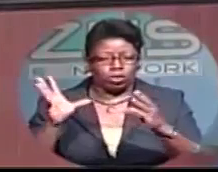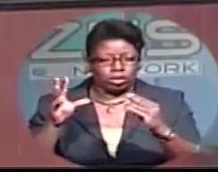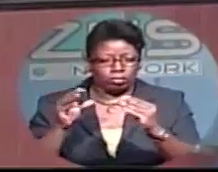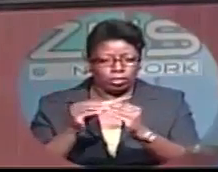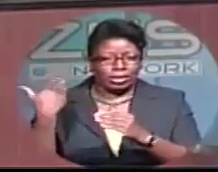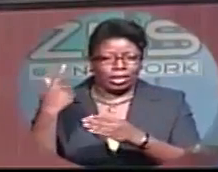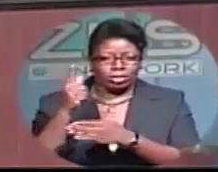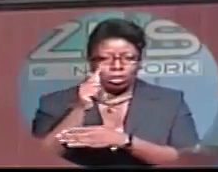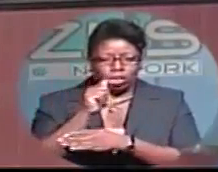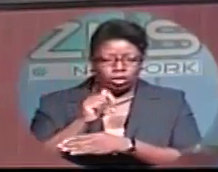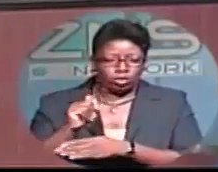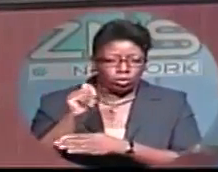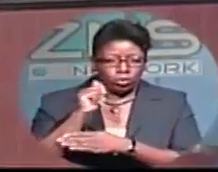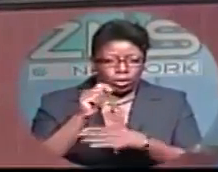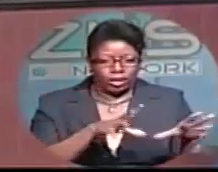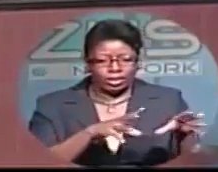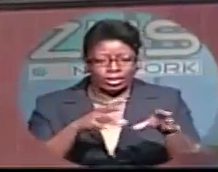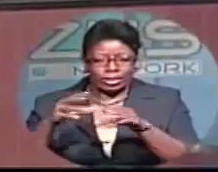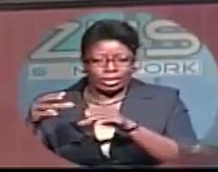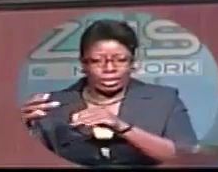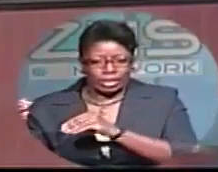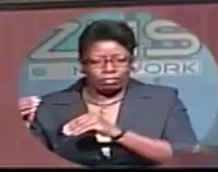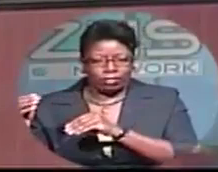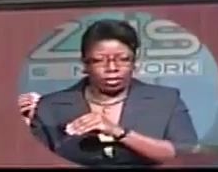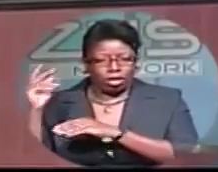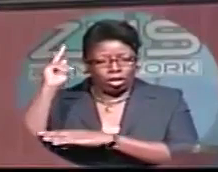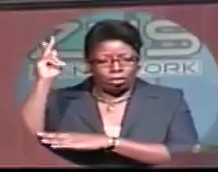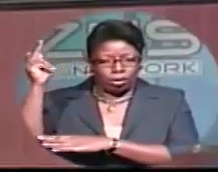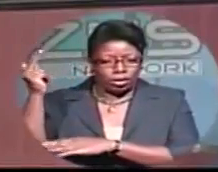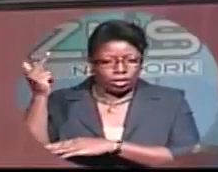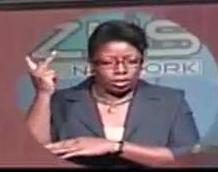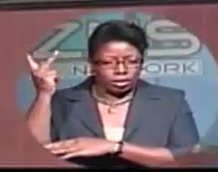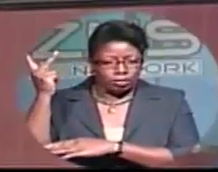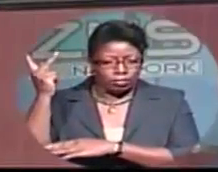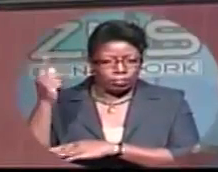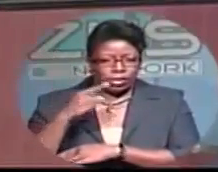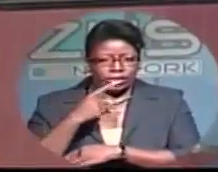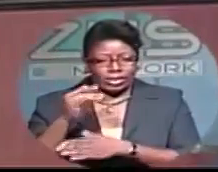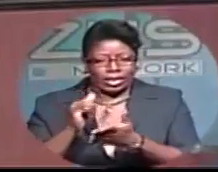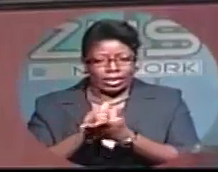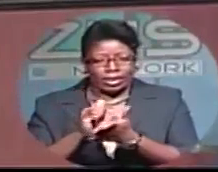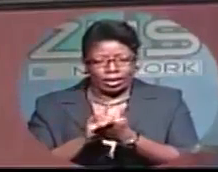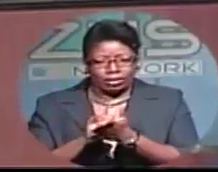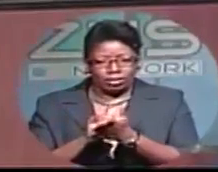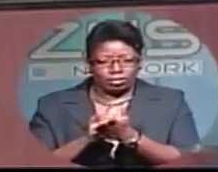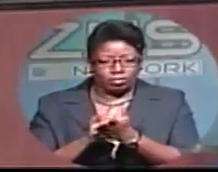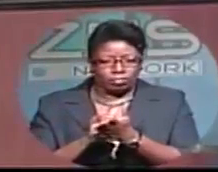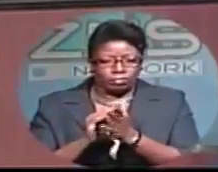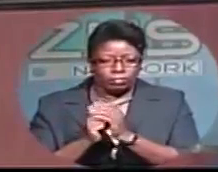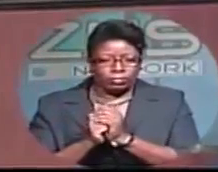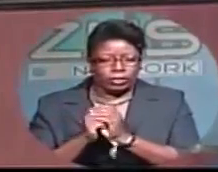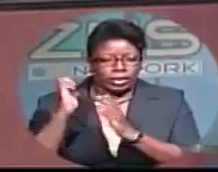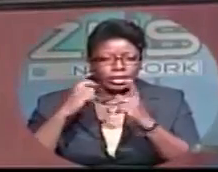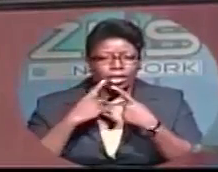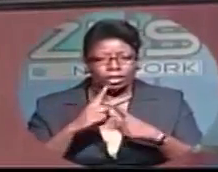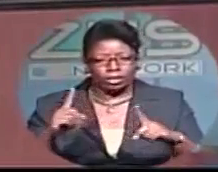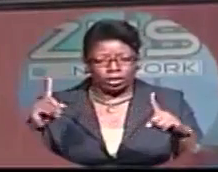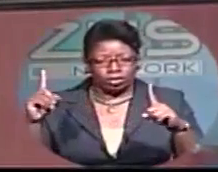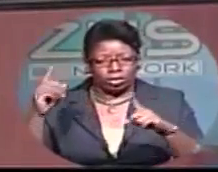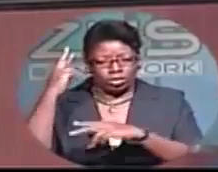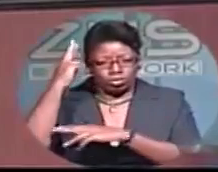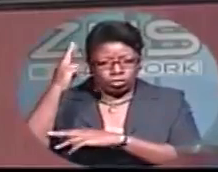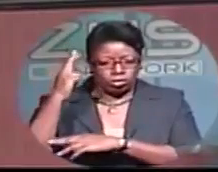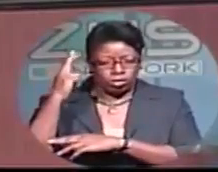Turnquest about that statement, he clarified that he announced his intentions of not seeking representation in the Senate or the party level. Here's